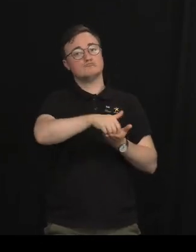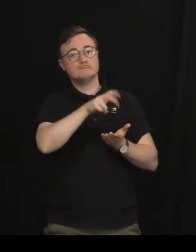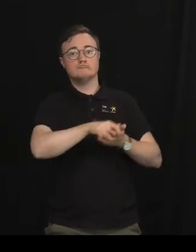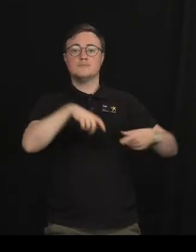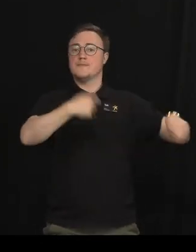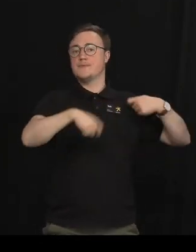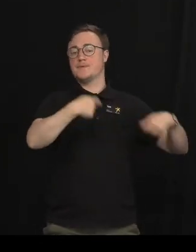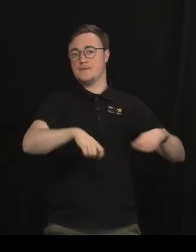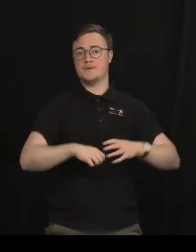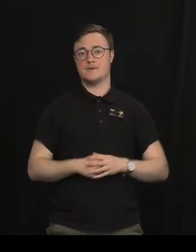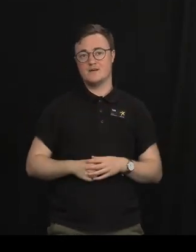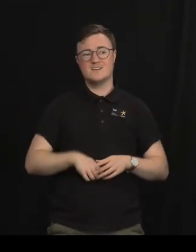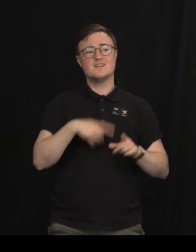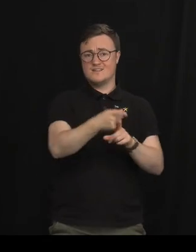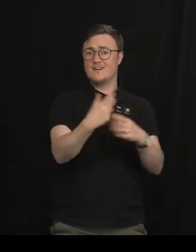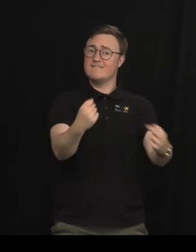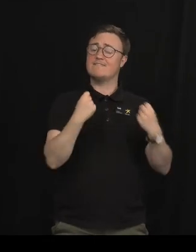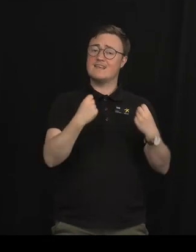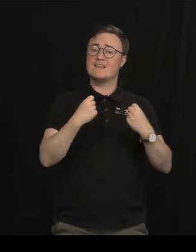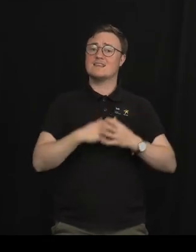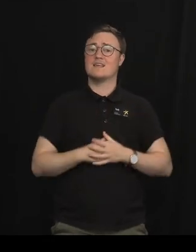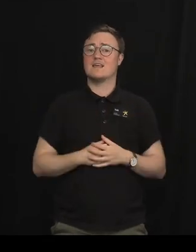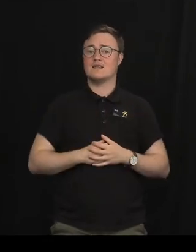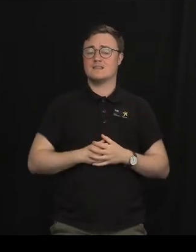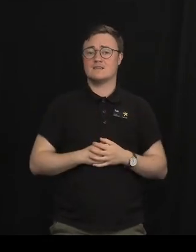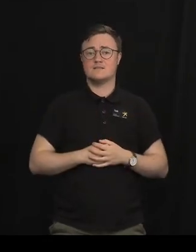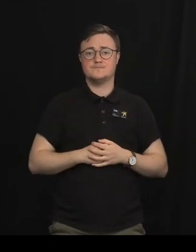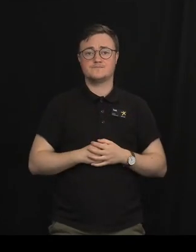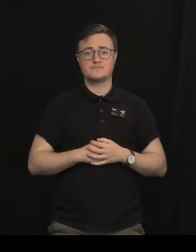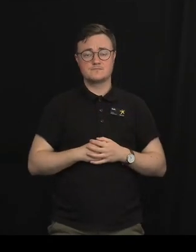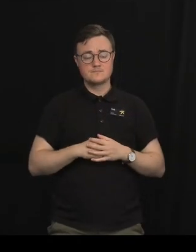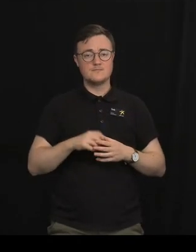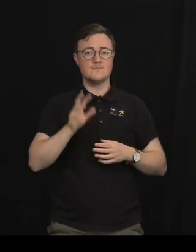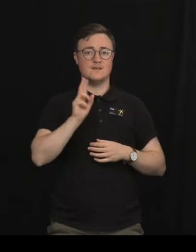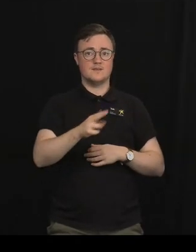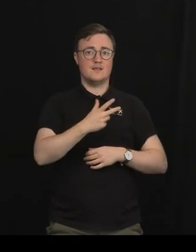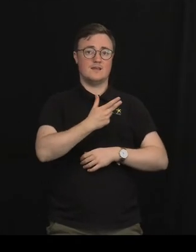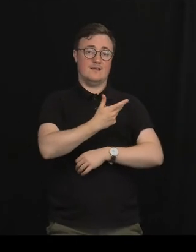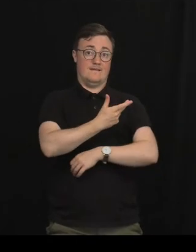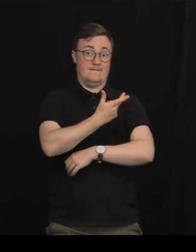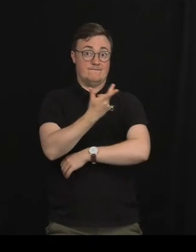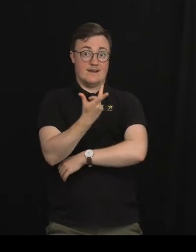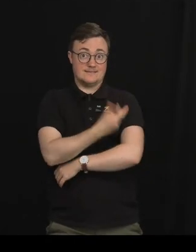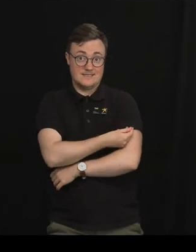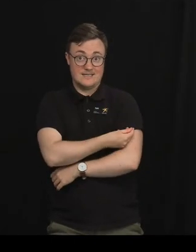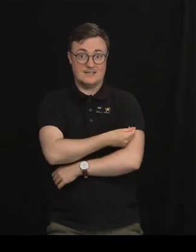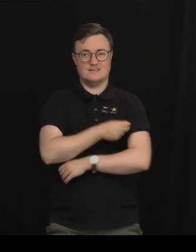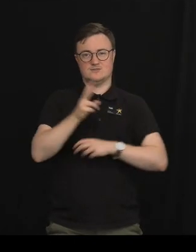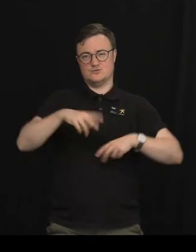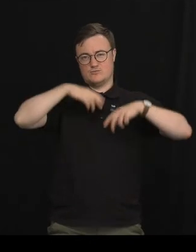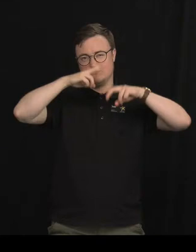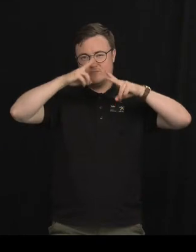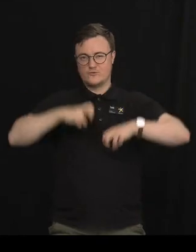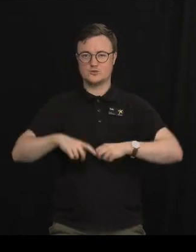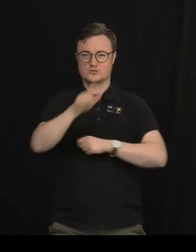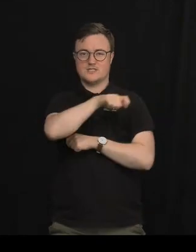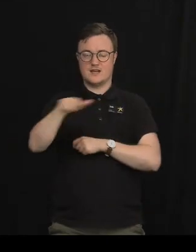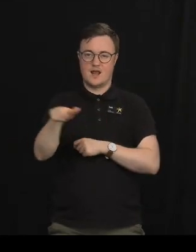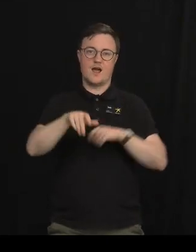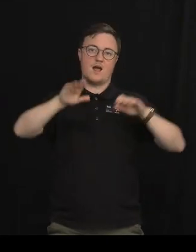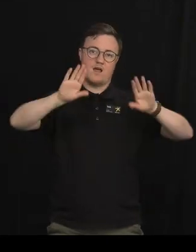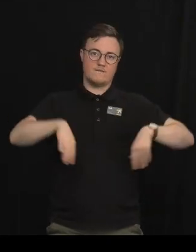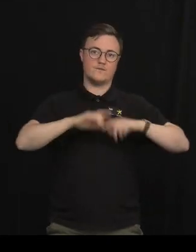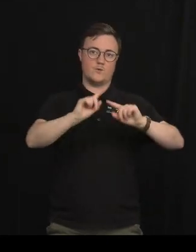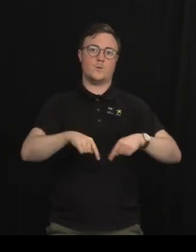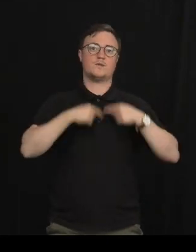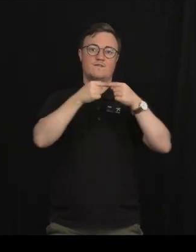so incredibly important, getting the vaccines that the researchers have developed into the arms of the people who